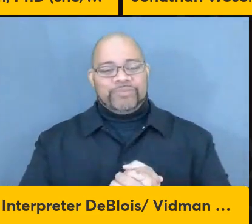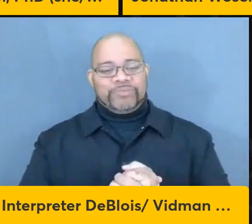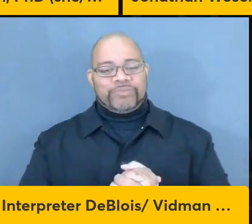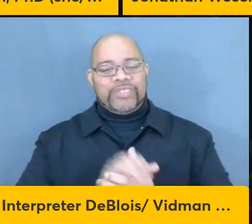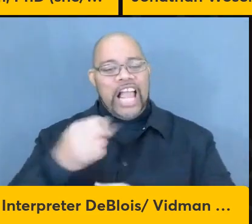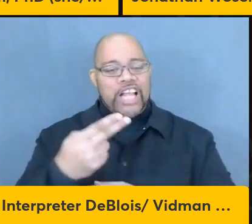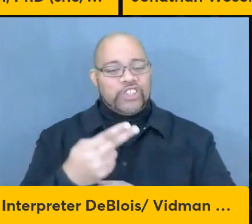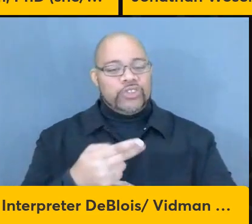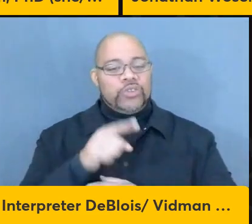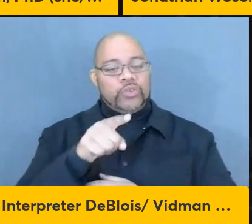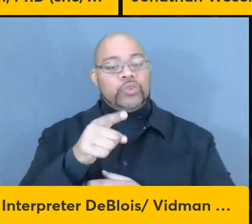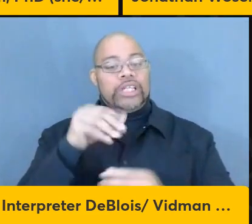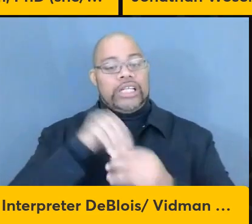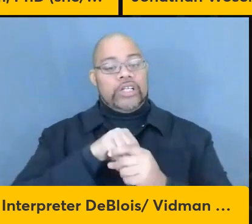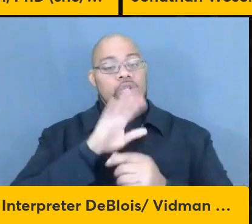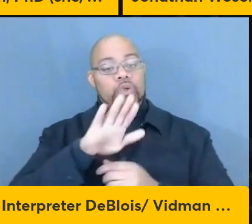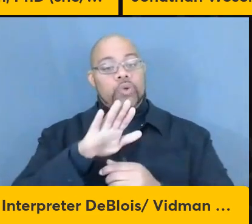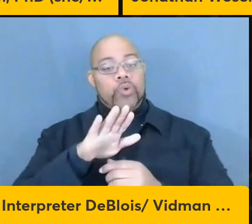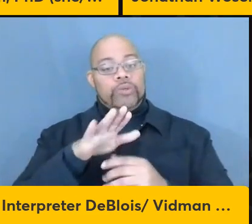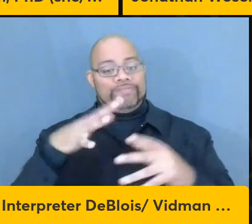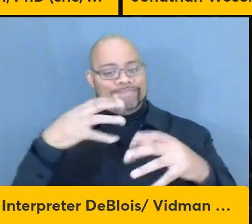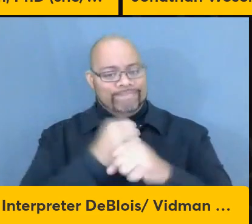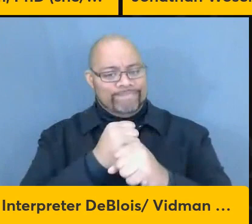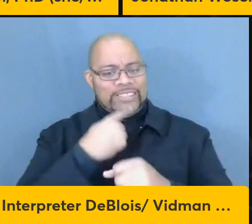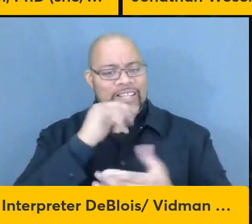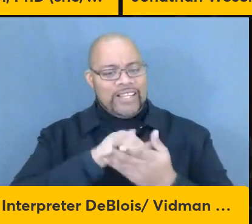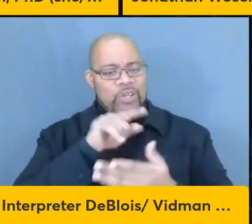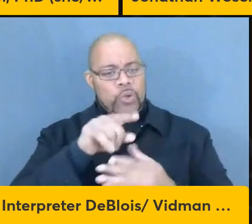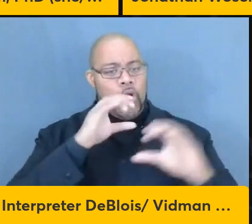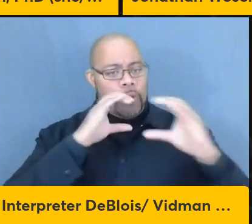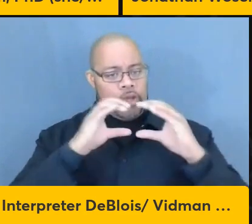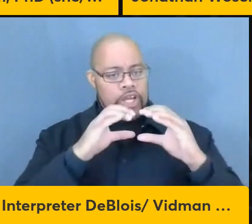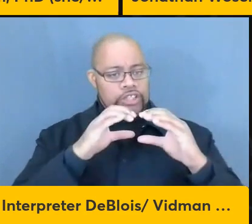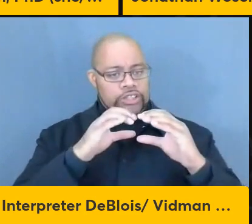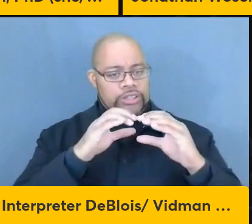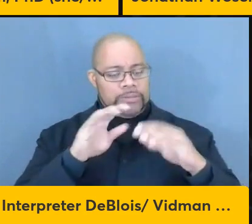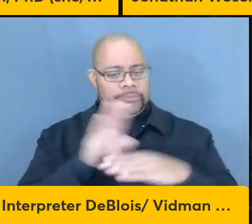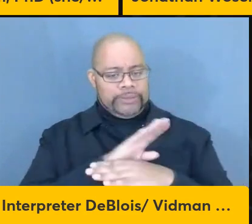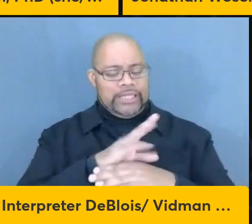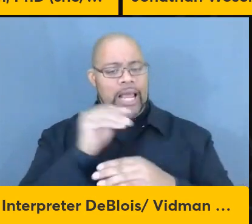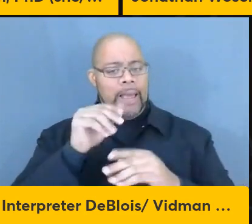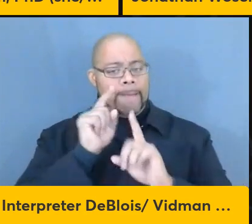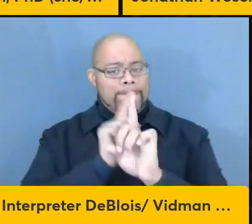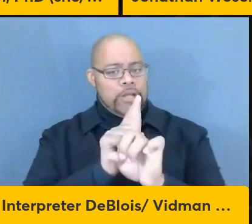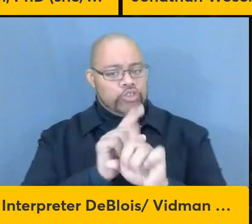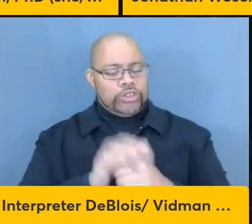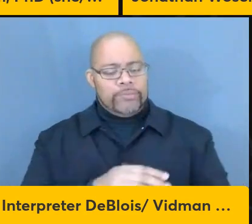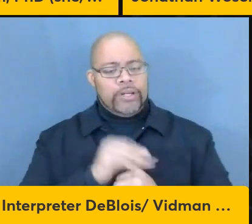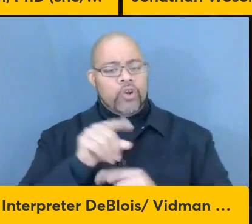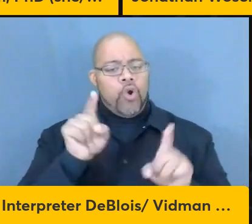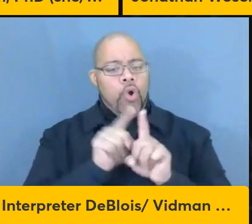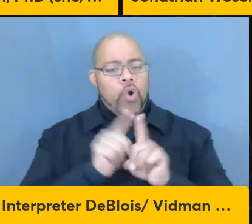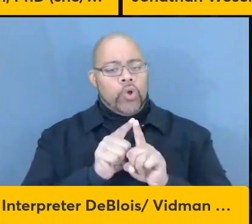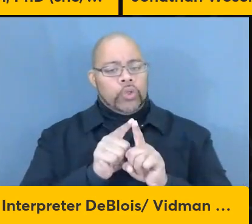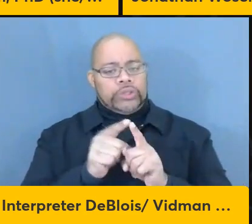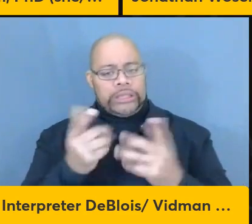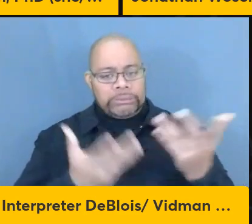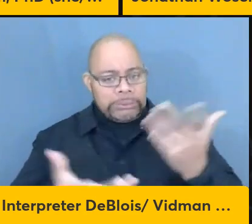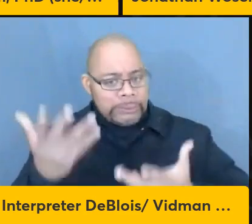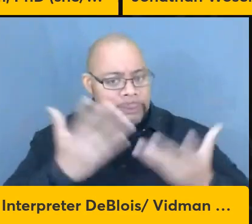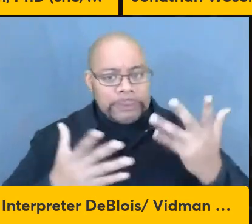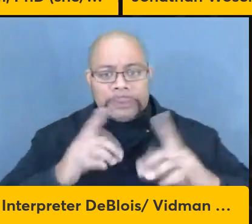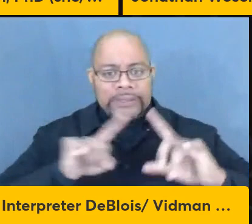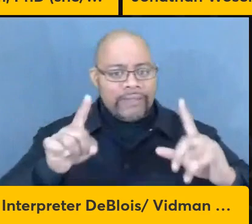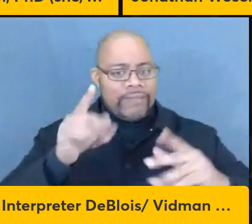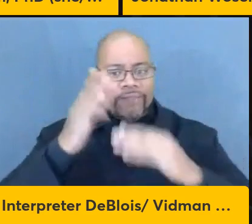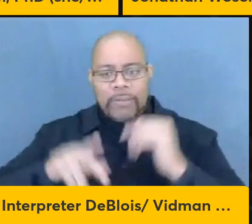Ash, so in your synopsis, you said that you're interested in communication, entrepreneurship, and mentorship, and you're also juggling,